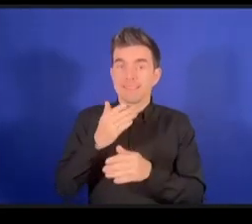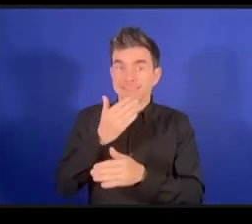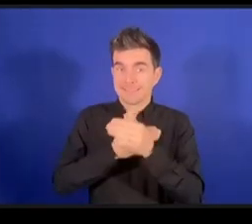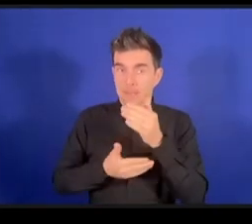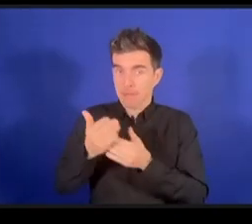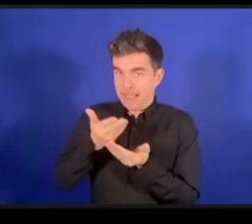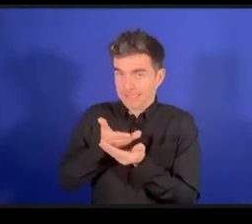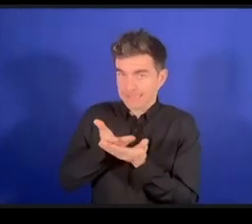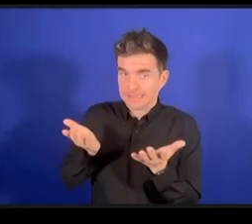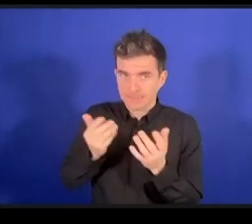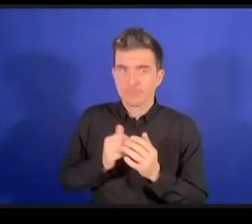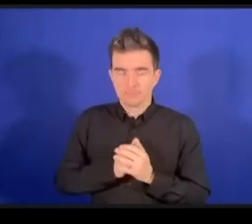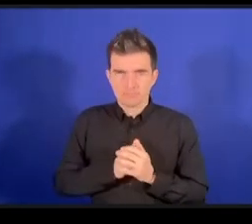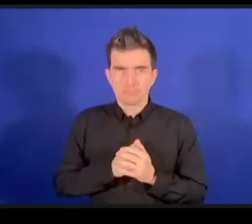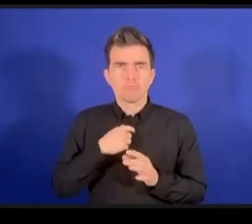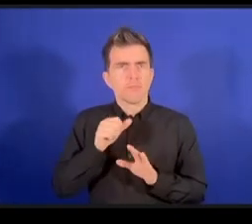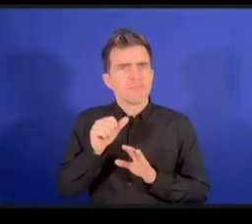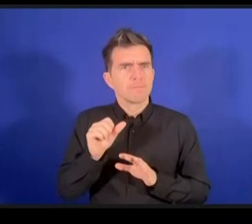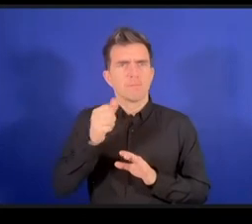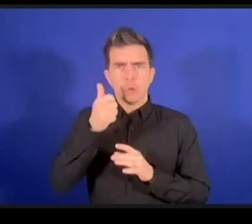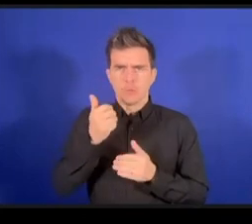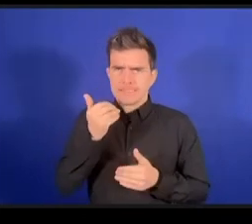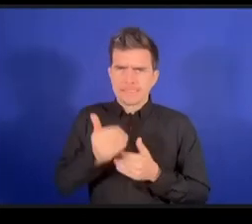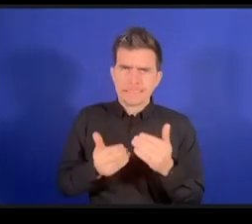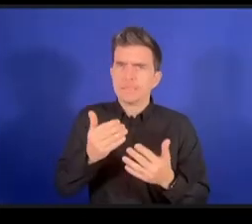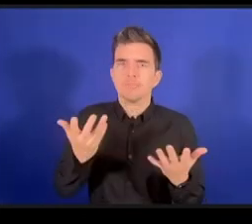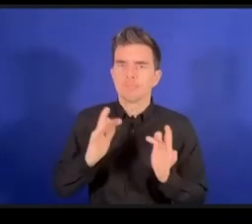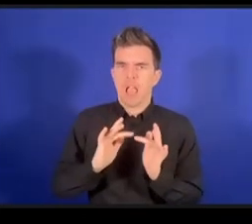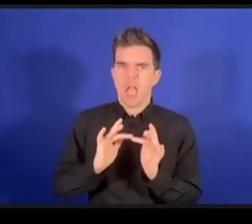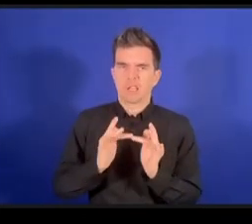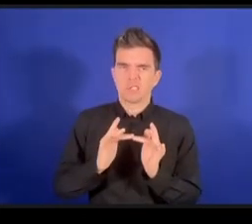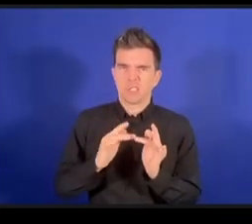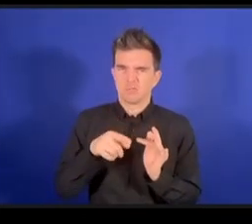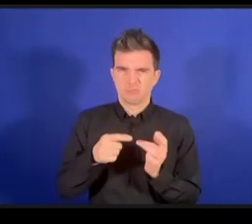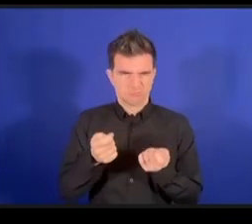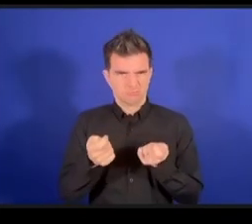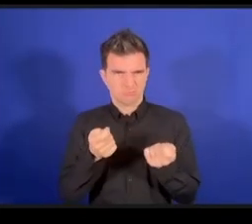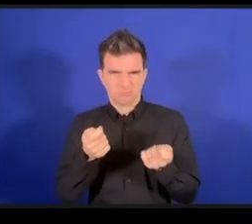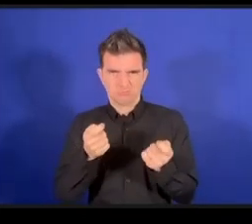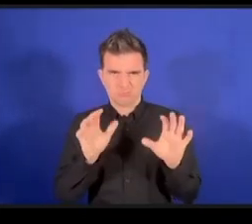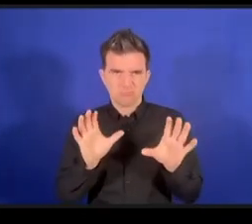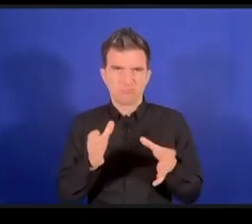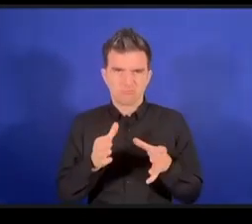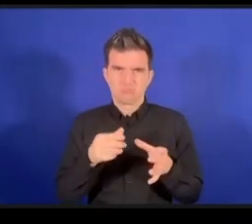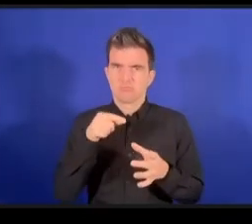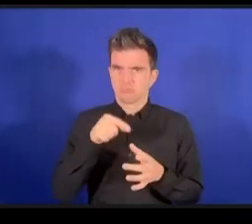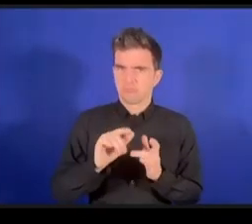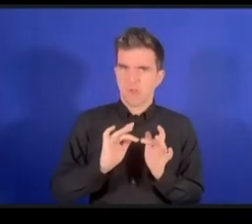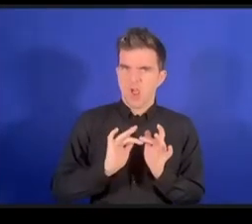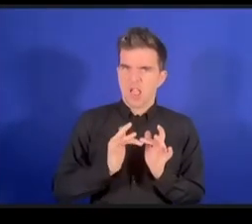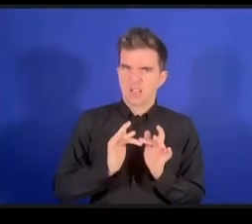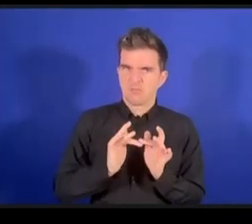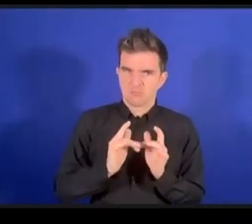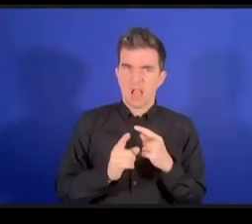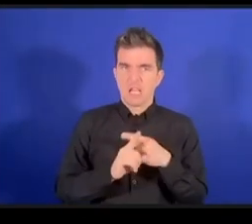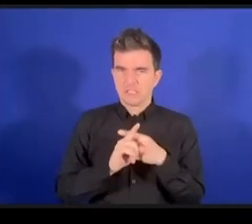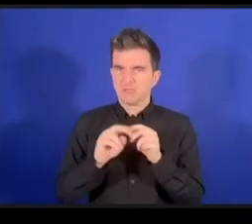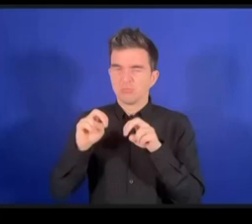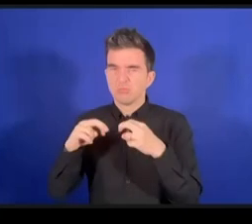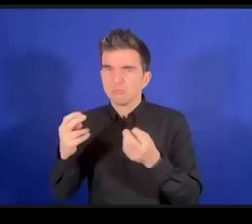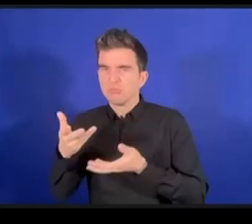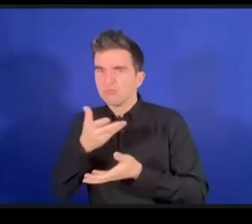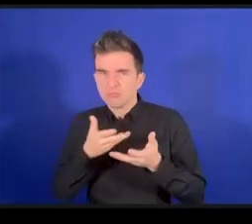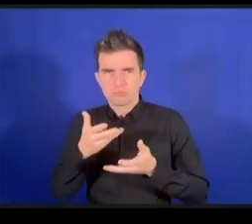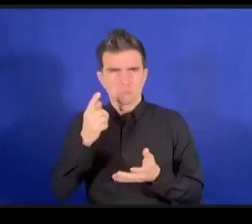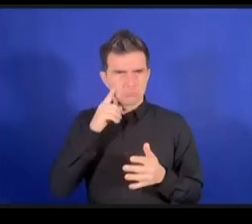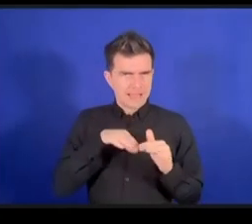accessible, give some recommendations. We also had a paper on the accessibility